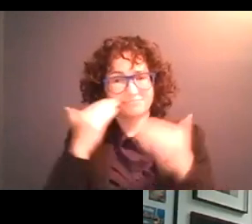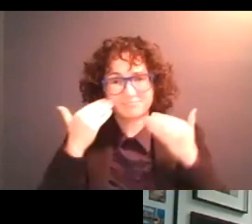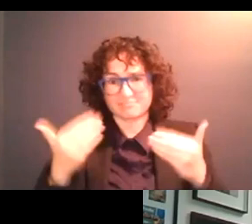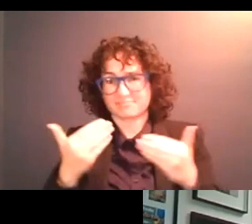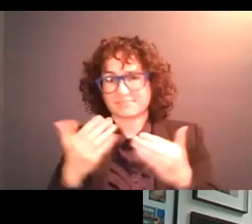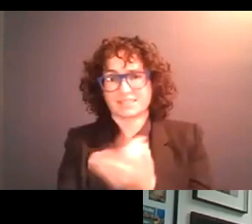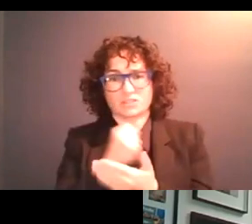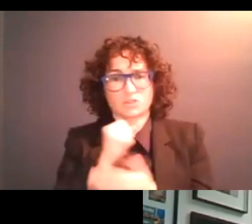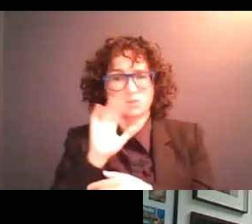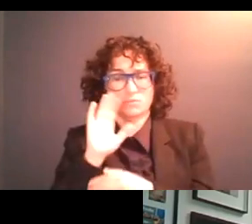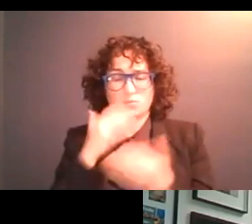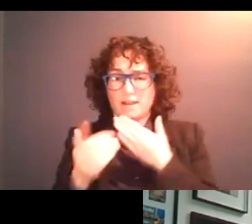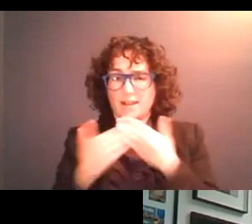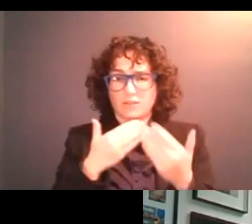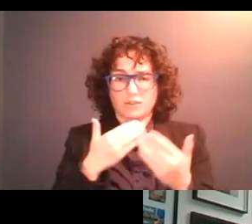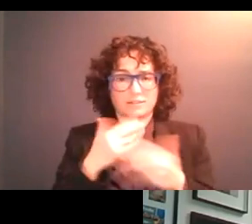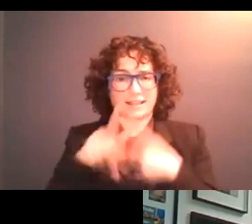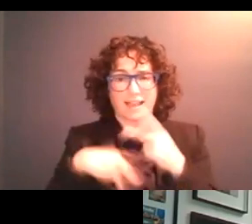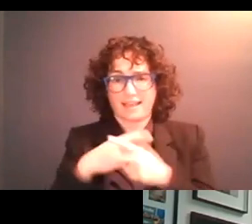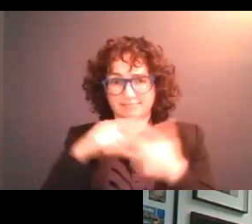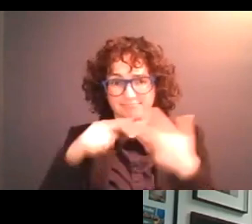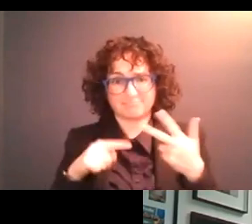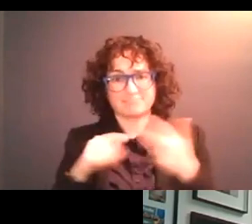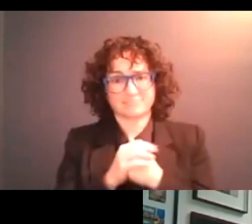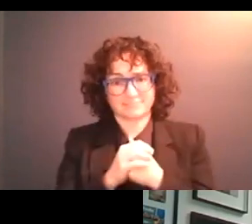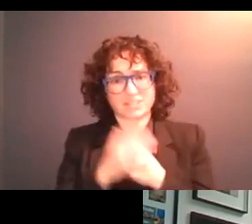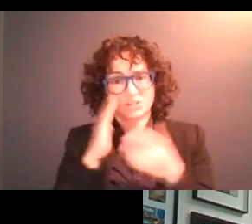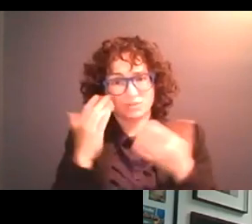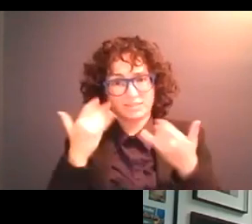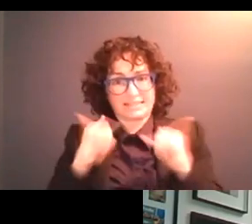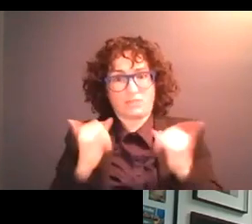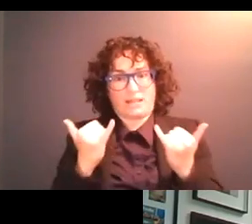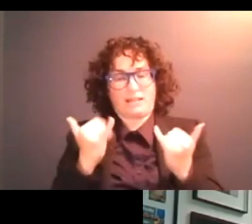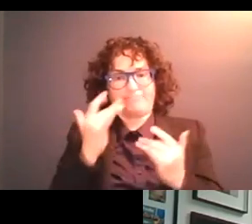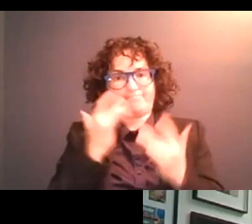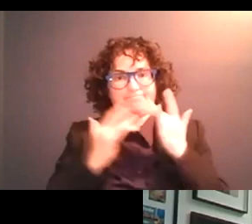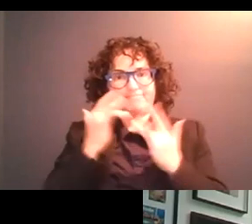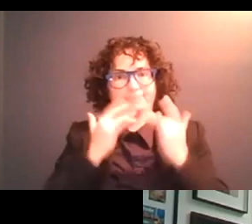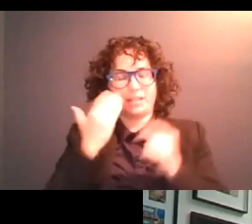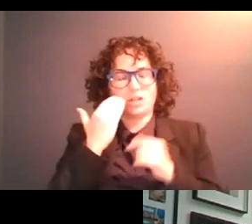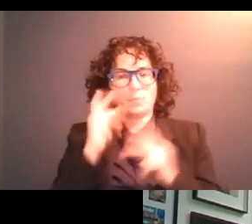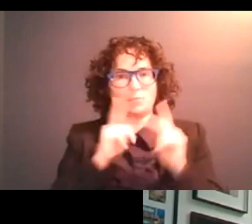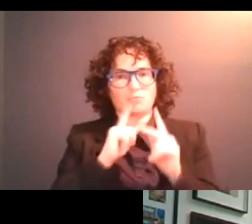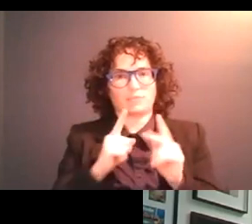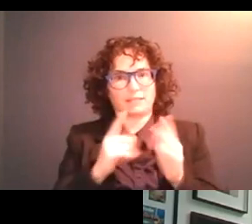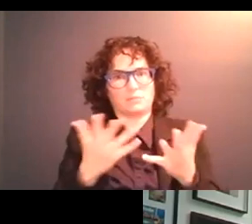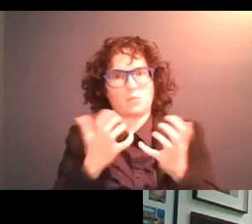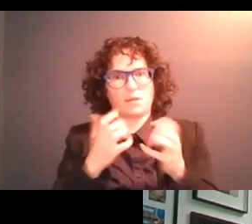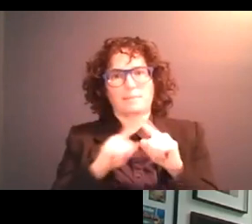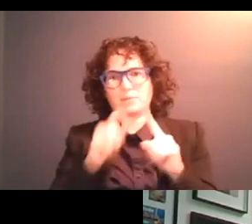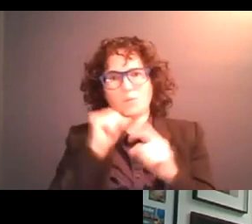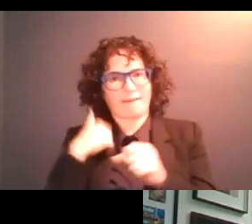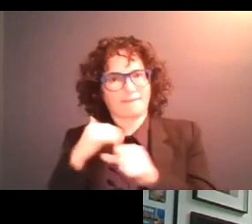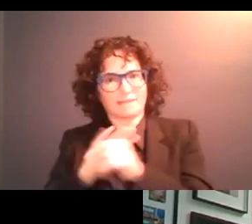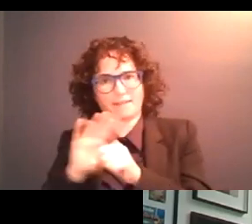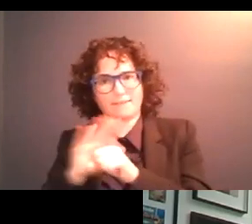get a vaccine, no matter what kind of vaccine it is, because we're still at the point where demand is greatly exceeding supply. And you want to make